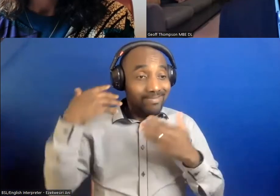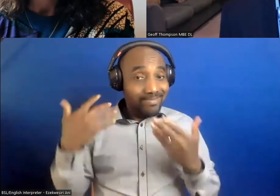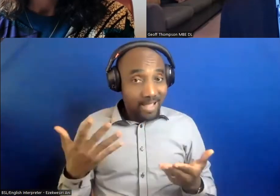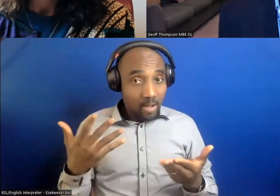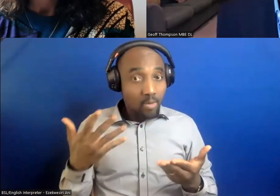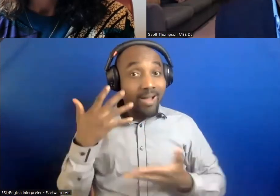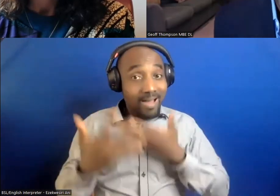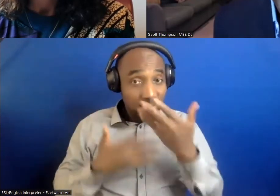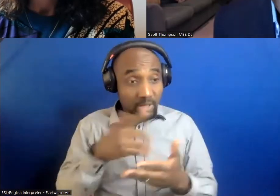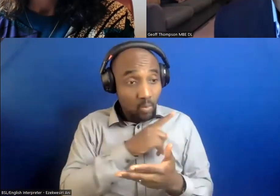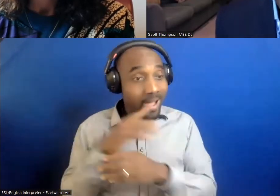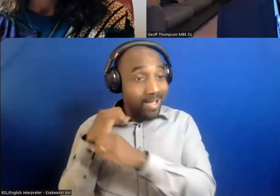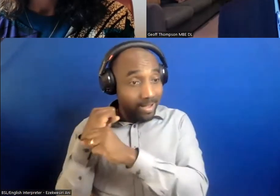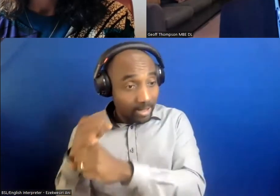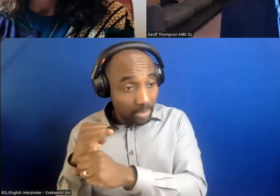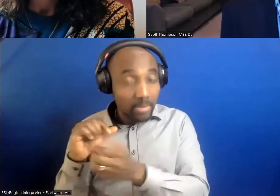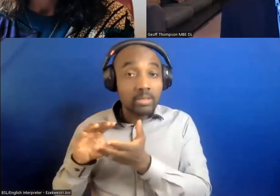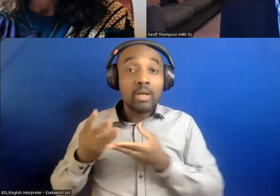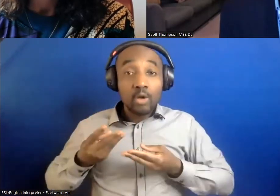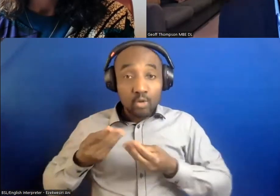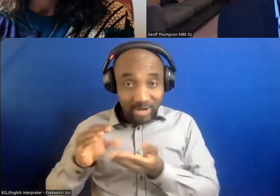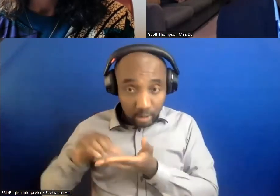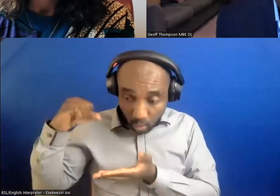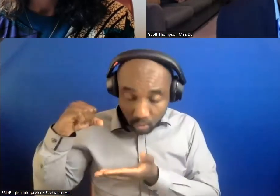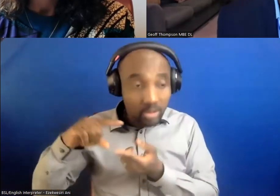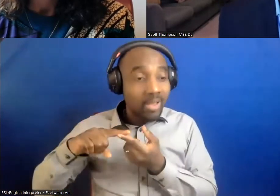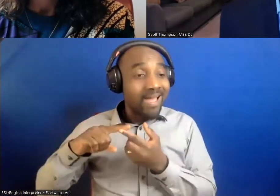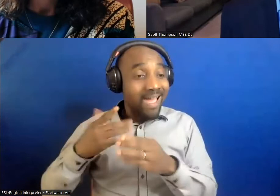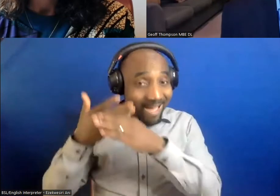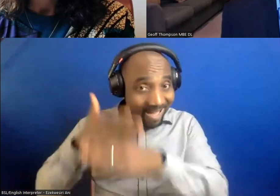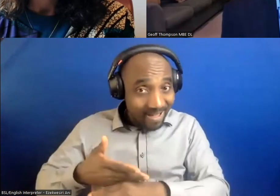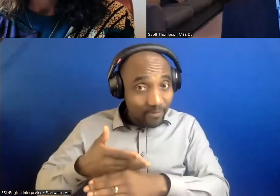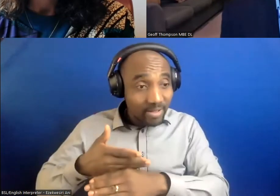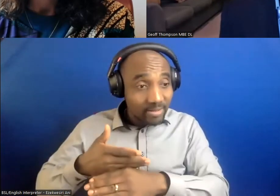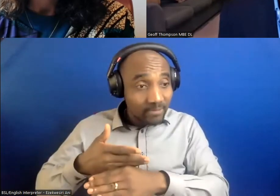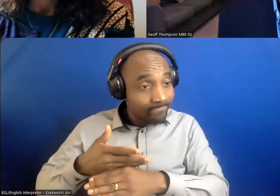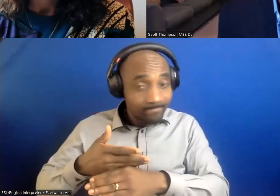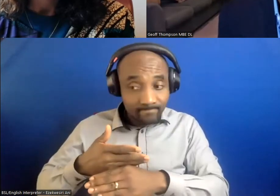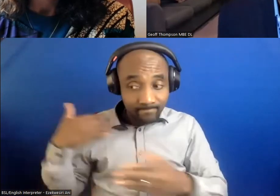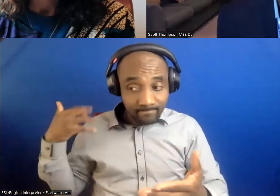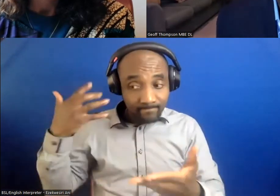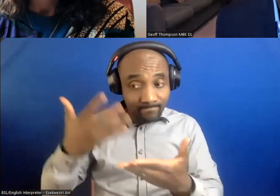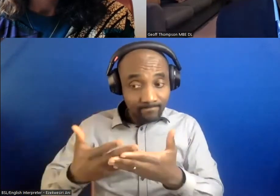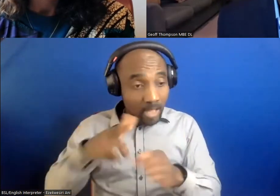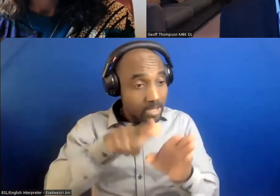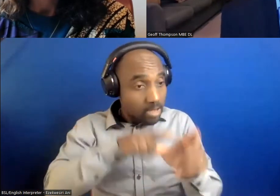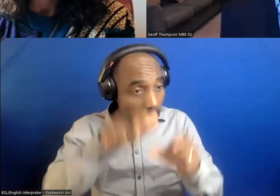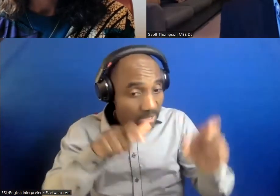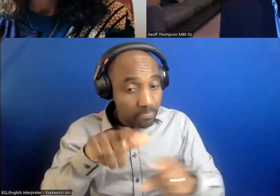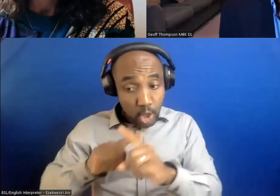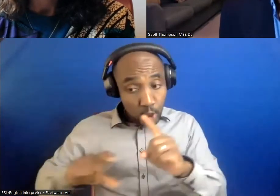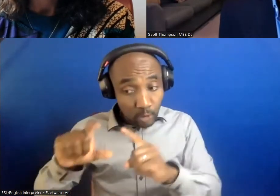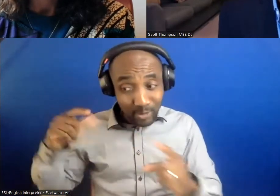commitments, all of the resources, and all of the effort, we still do not see our young people and communities at